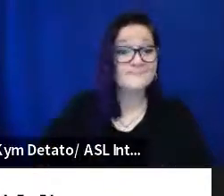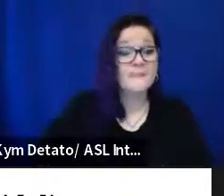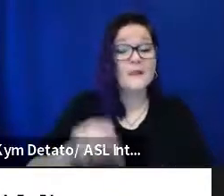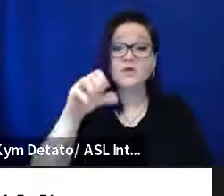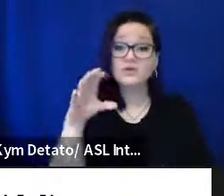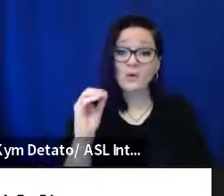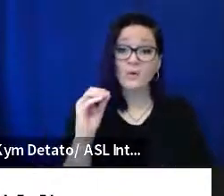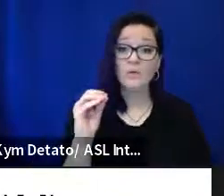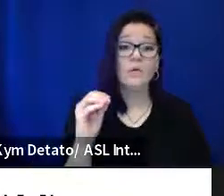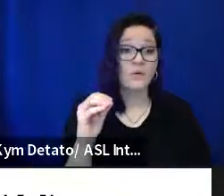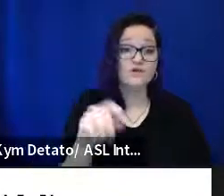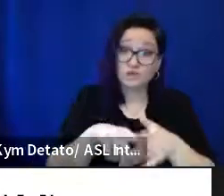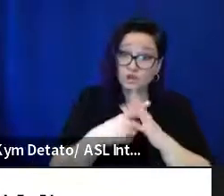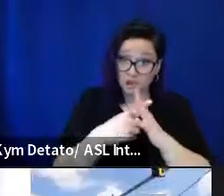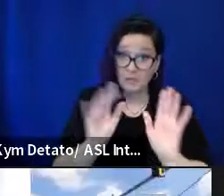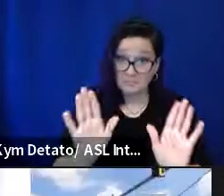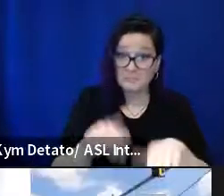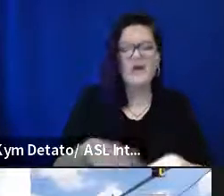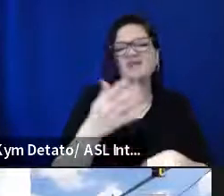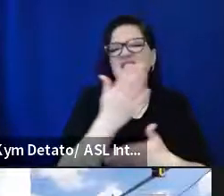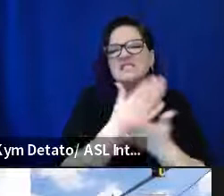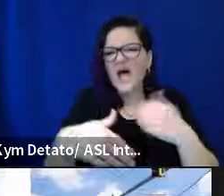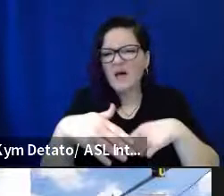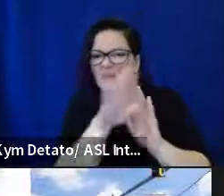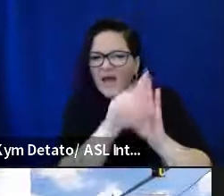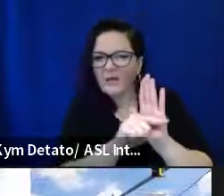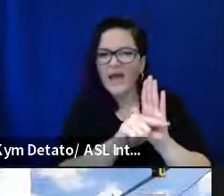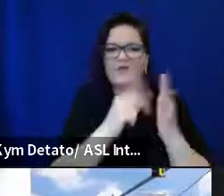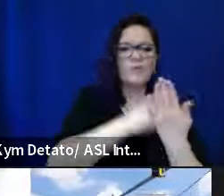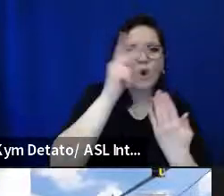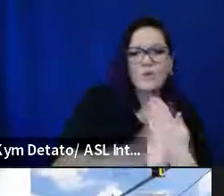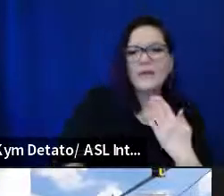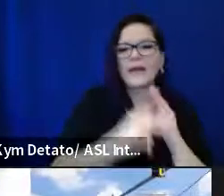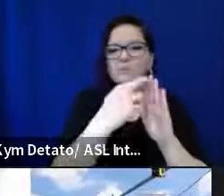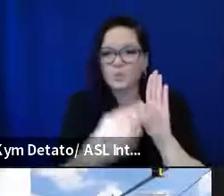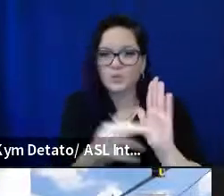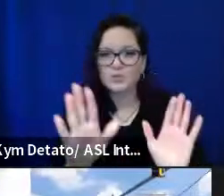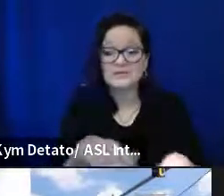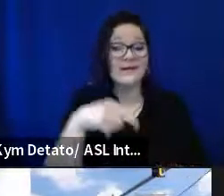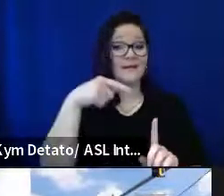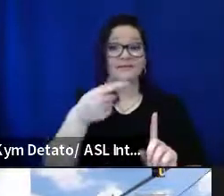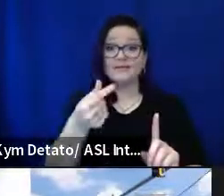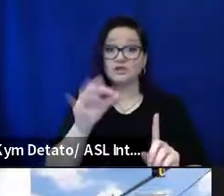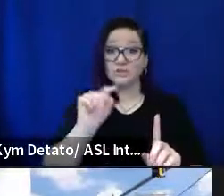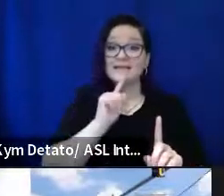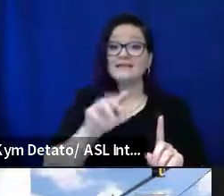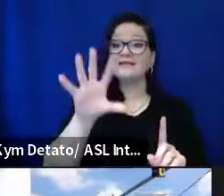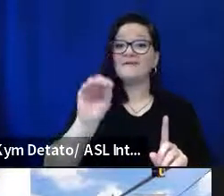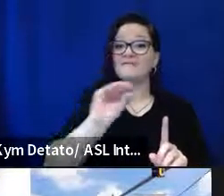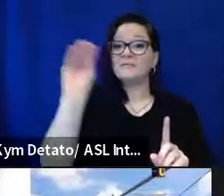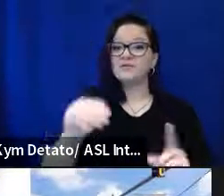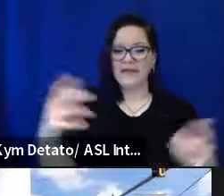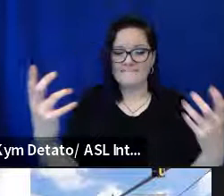So to begin with, just to give some background of the program guidelines, this grant is a 50% match